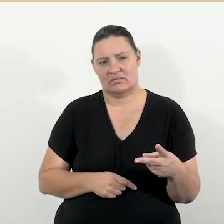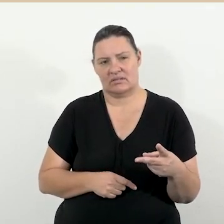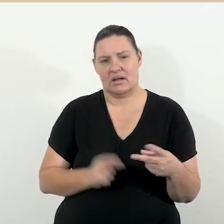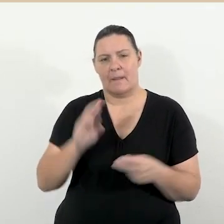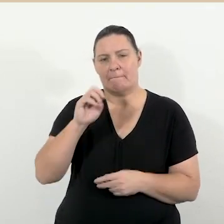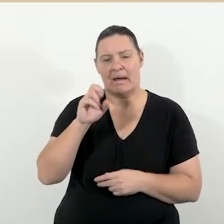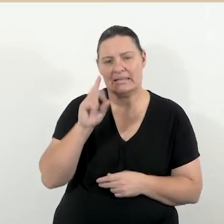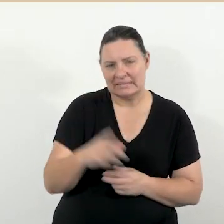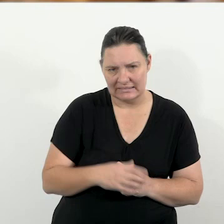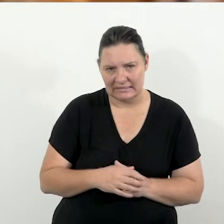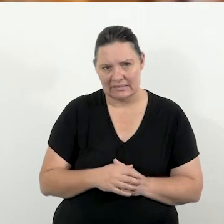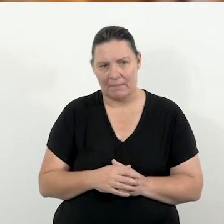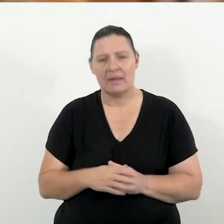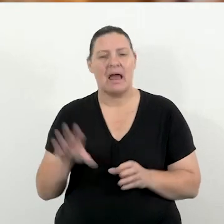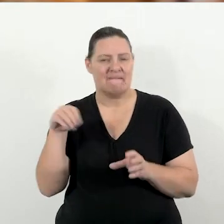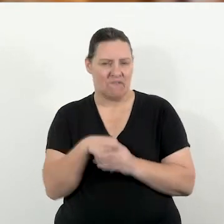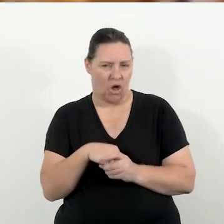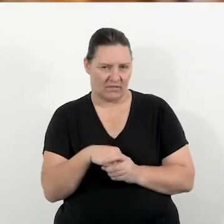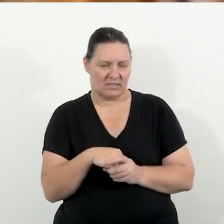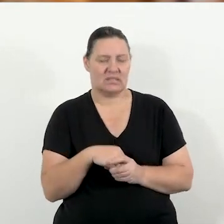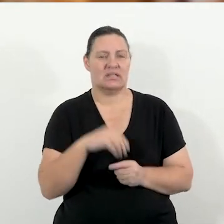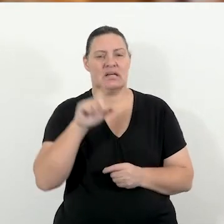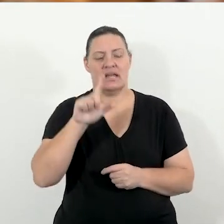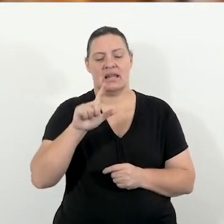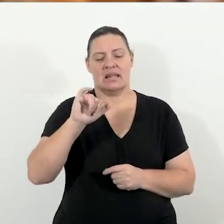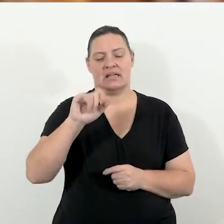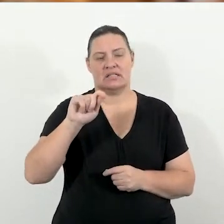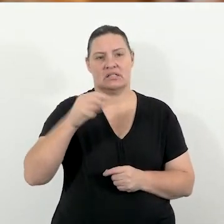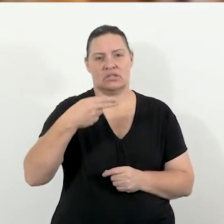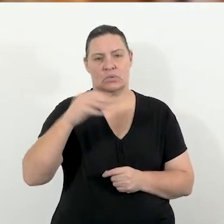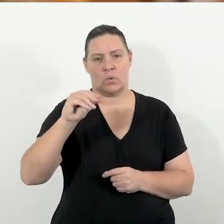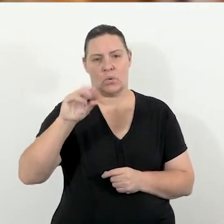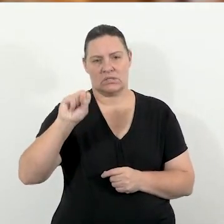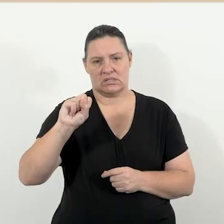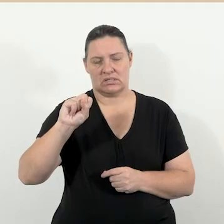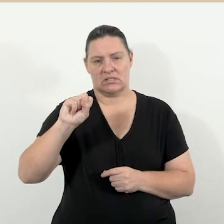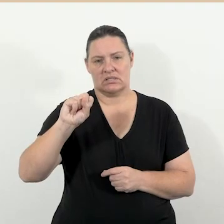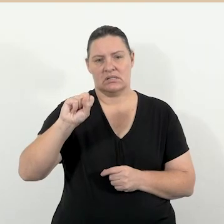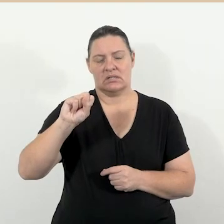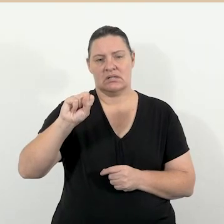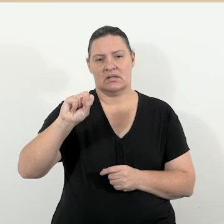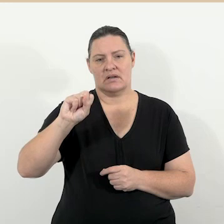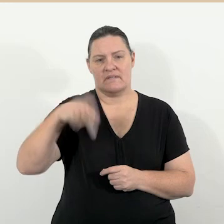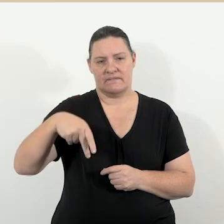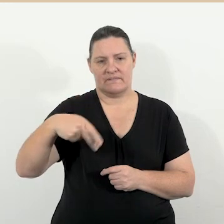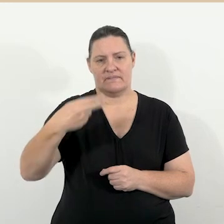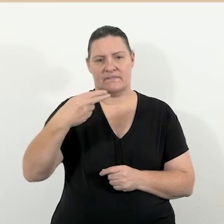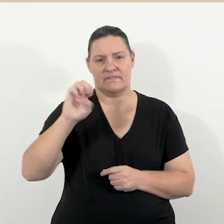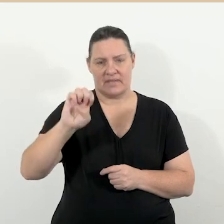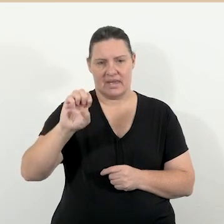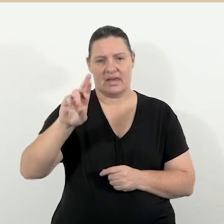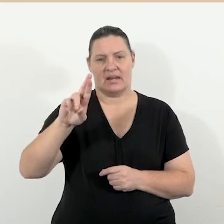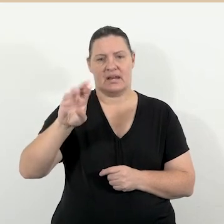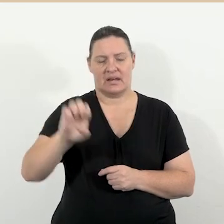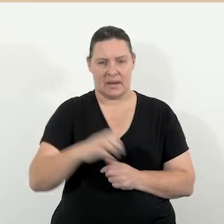also on mud, and that is part of the lithosphere. And we also sometimes go hiking on mountains, okay? Let